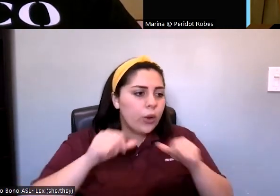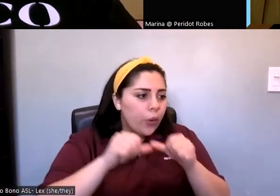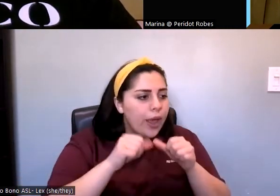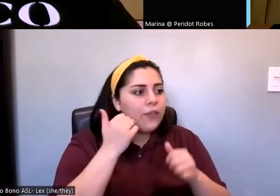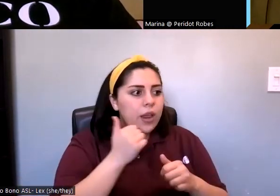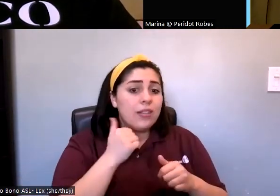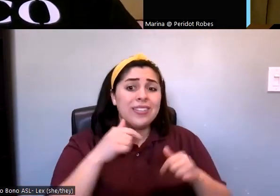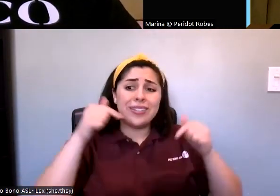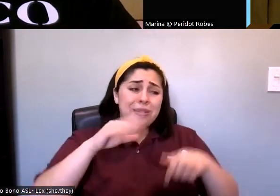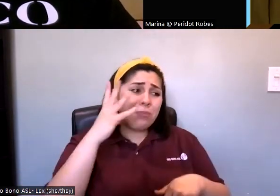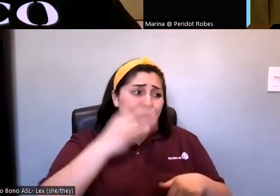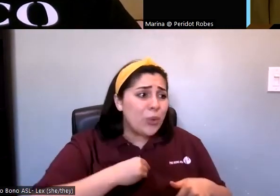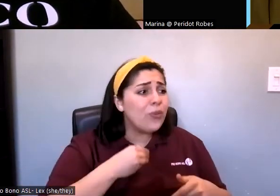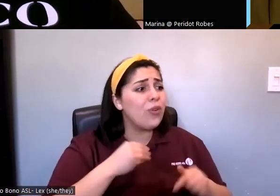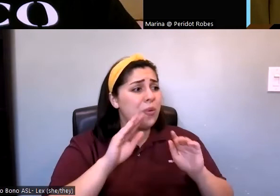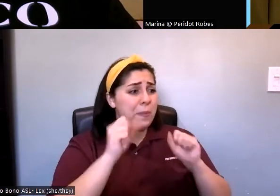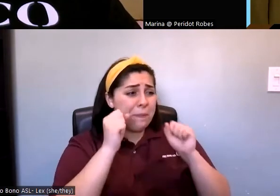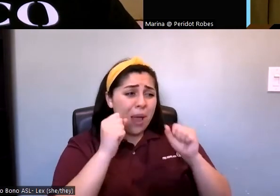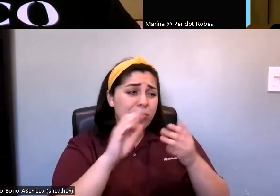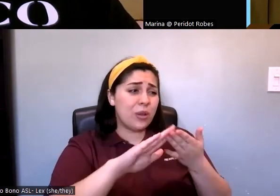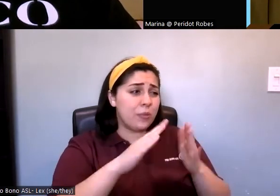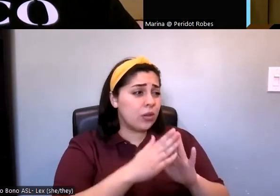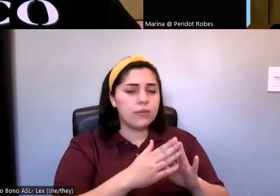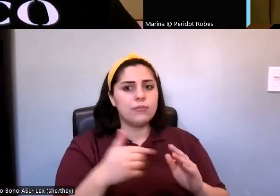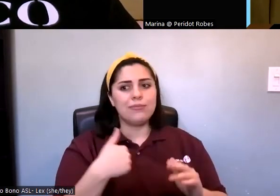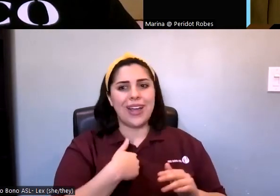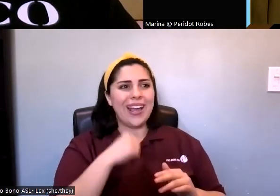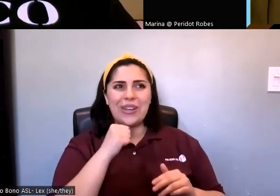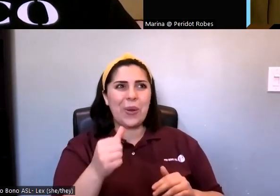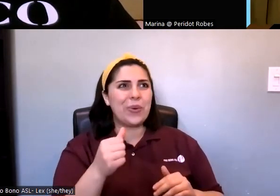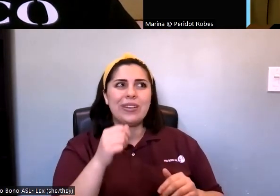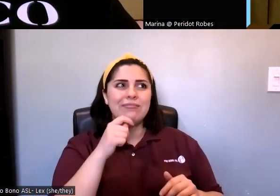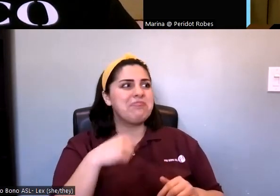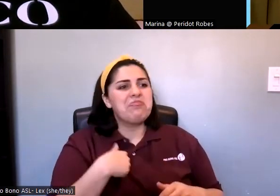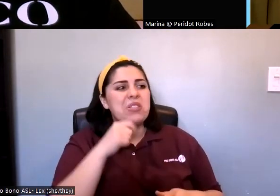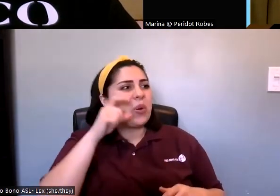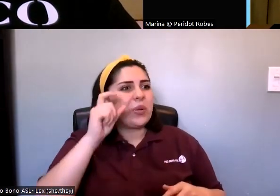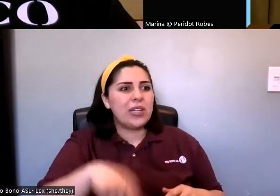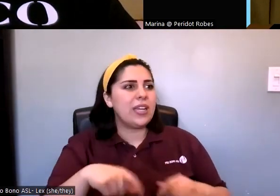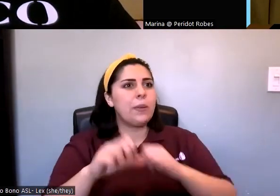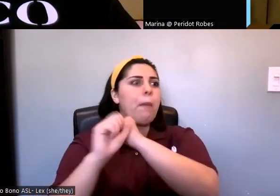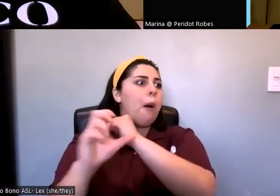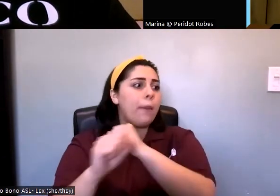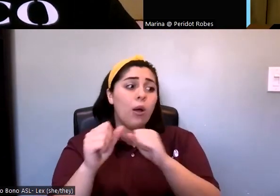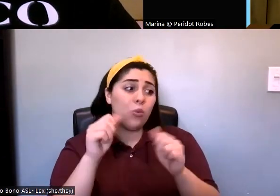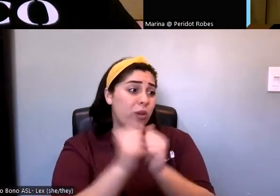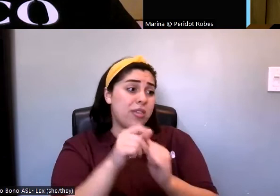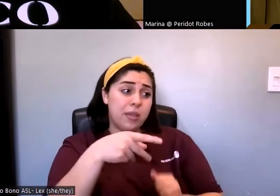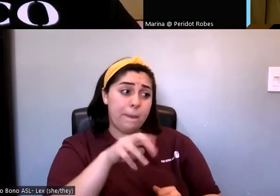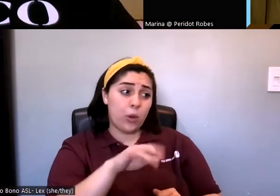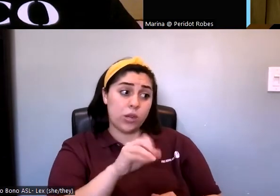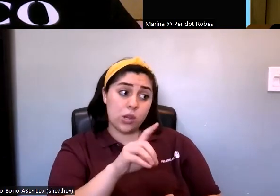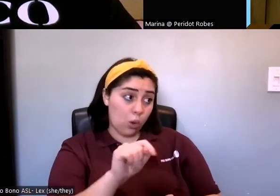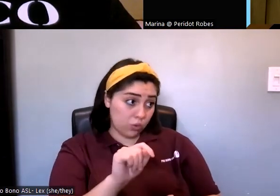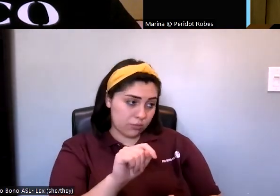community. And I don't do any advertising with Peridot, because Instagram and Facebook are racist. They are sizist. They are